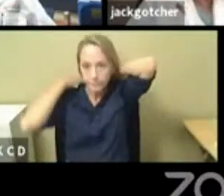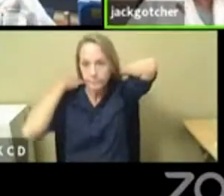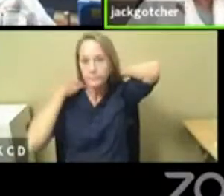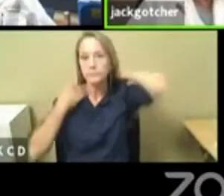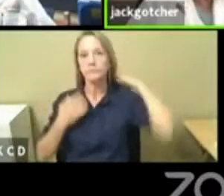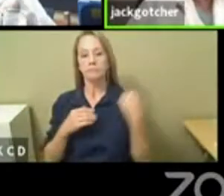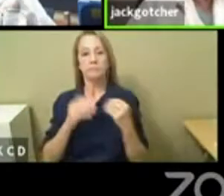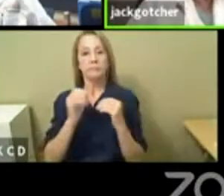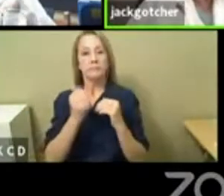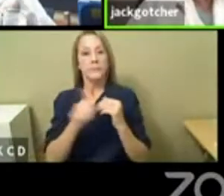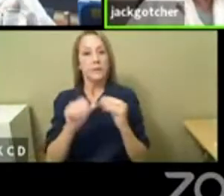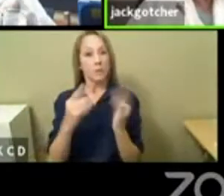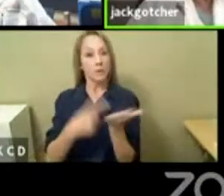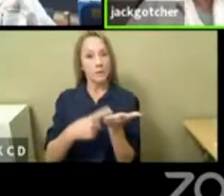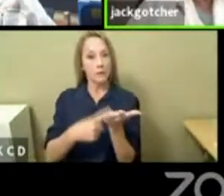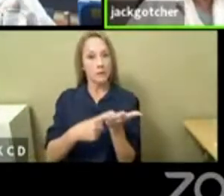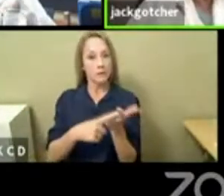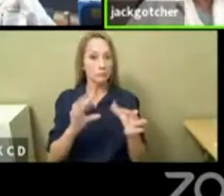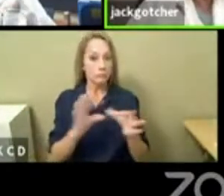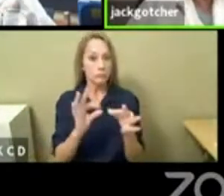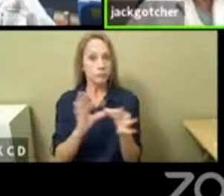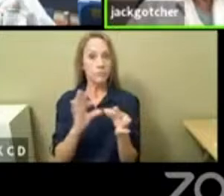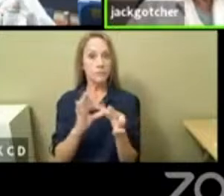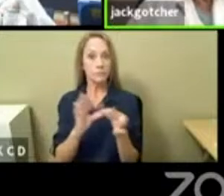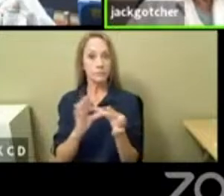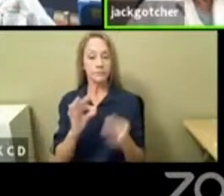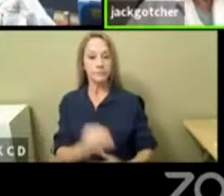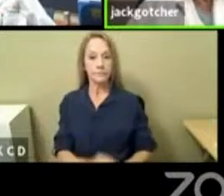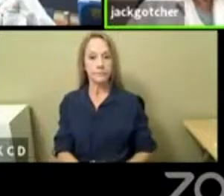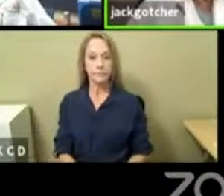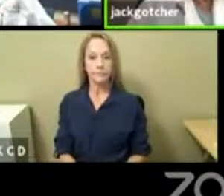Any other discussion, comments about that?